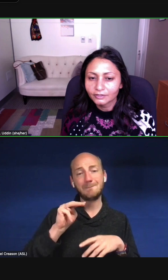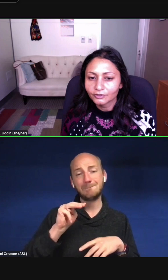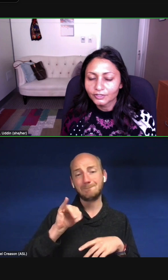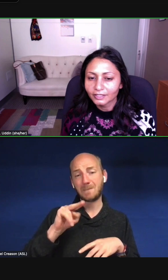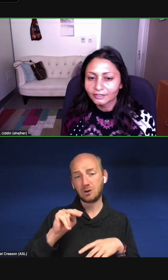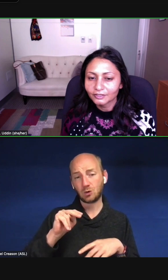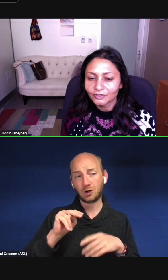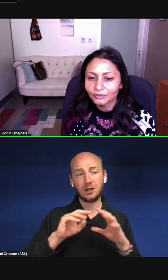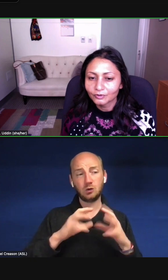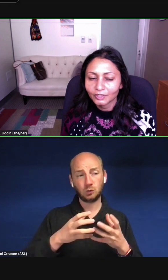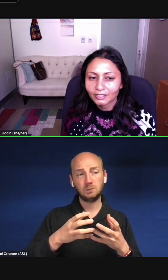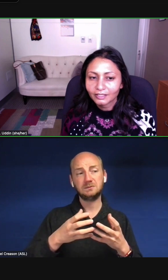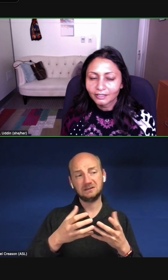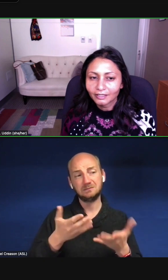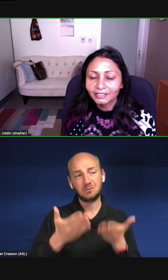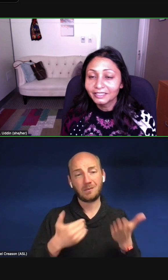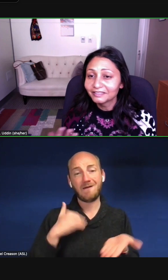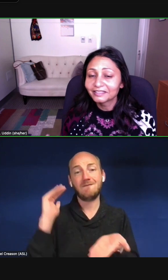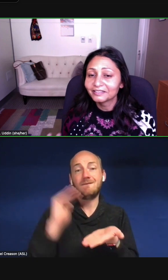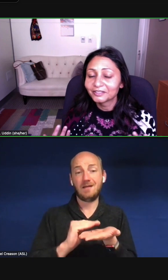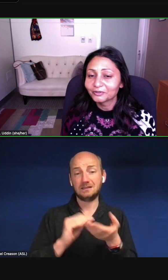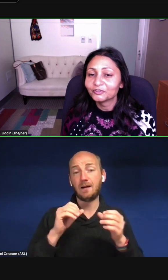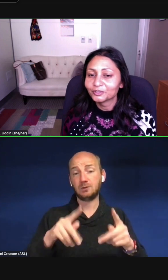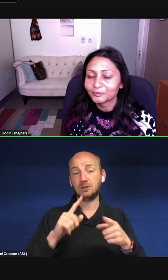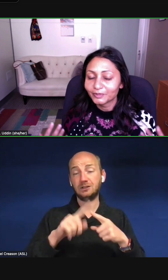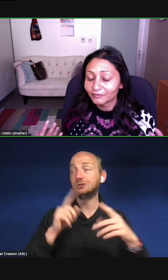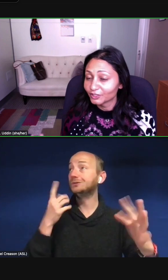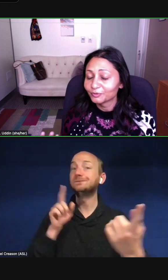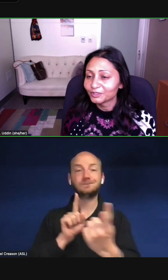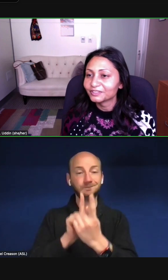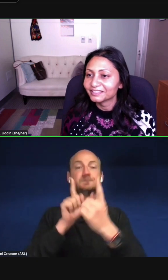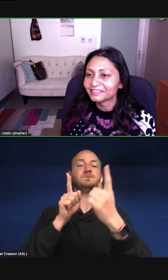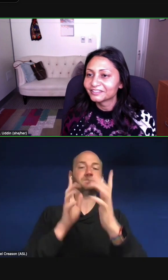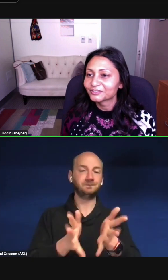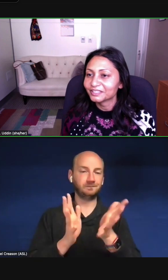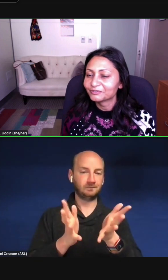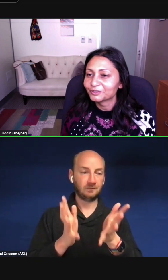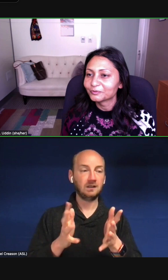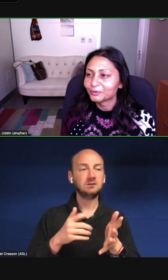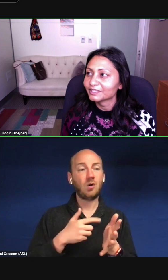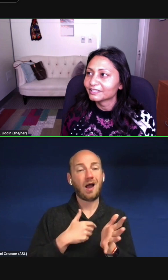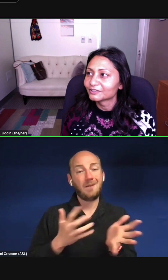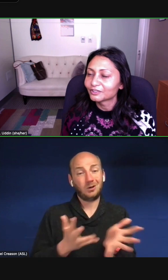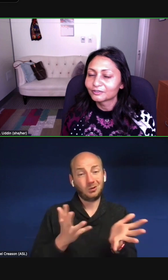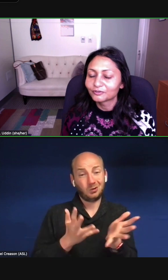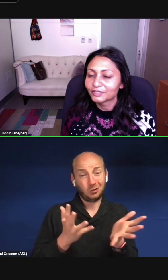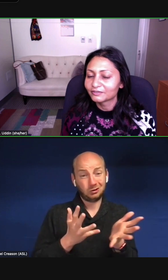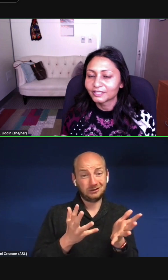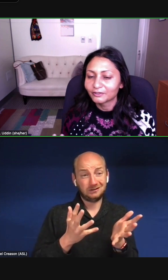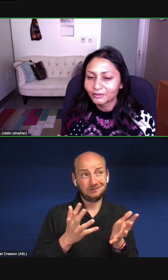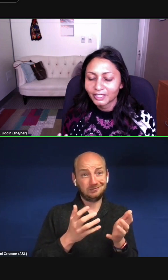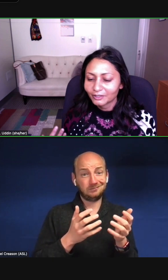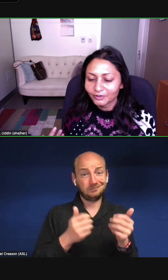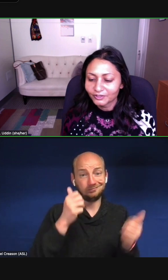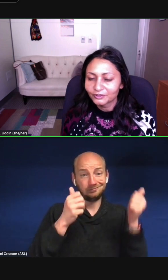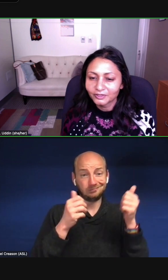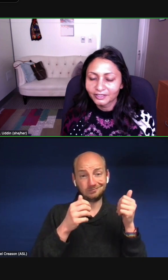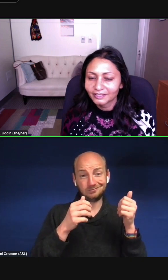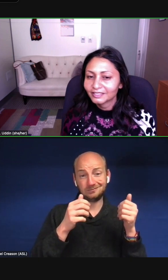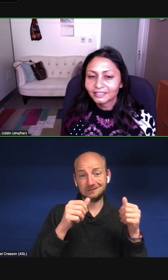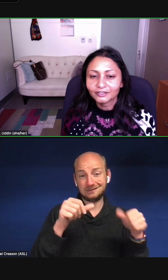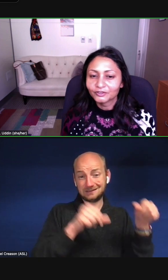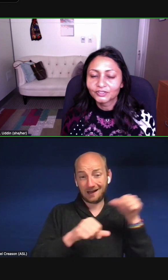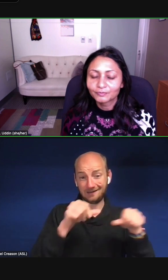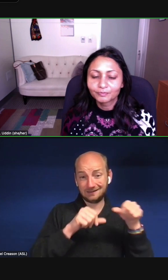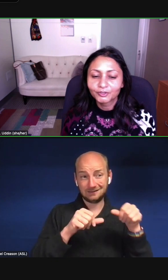encouraging senior scientists to indicate their availability. Essentially, if you're willing to talk for half an hour with a